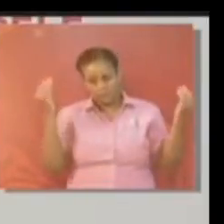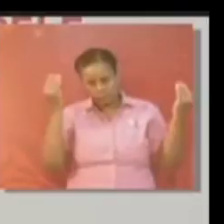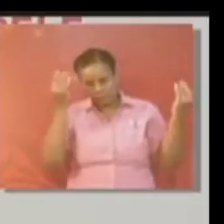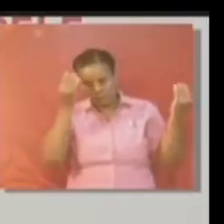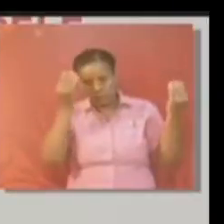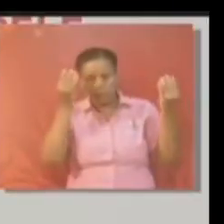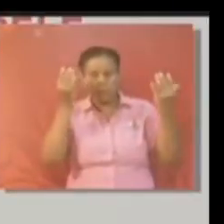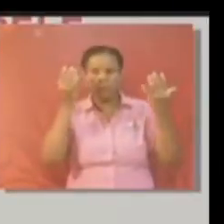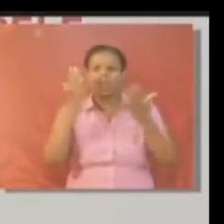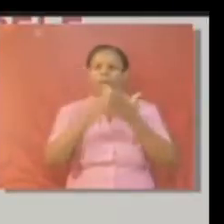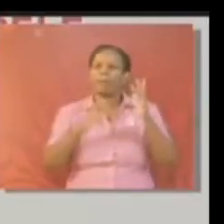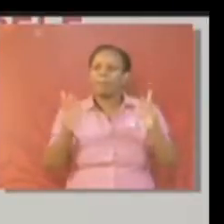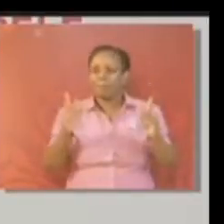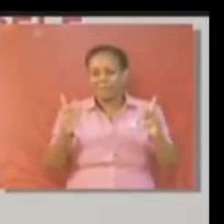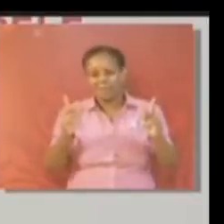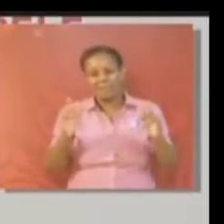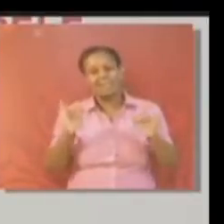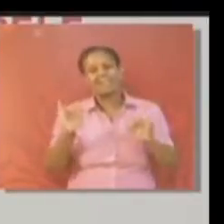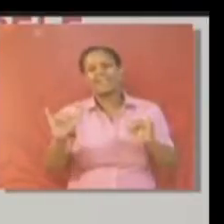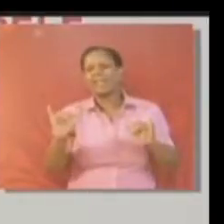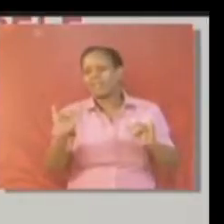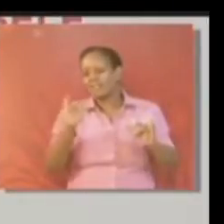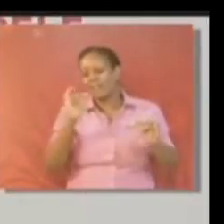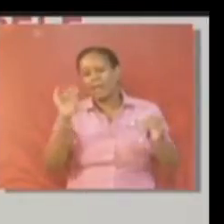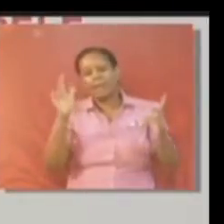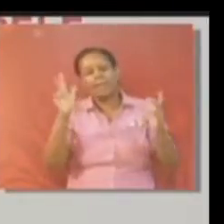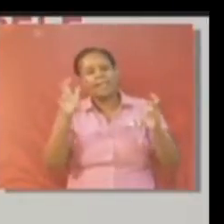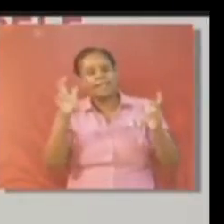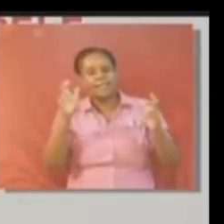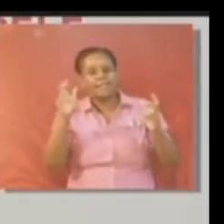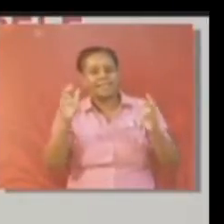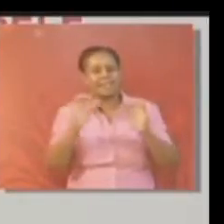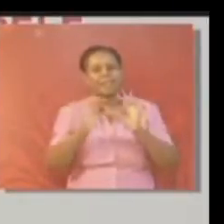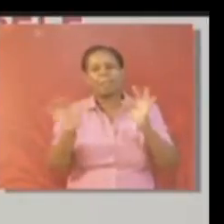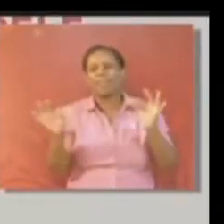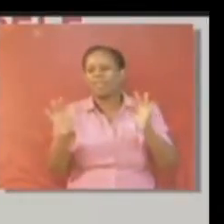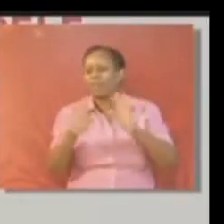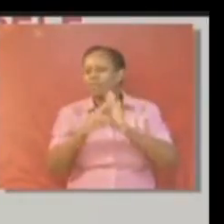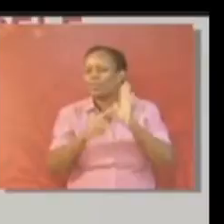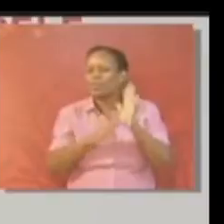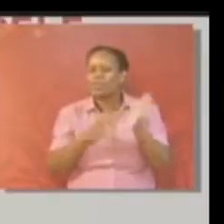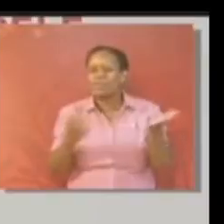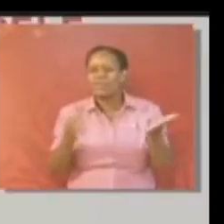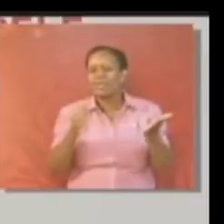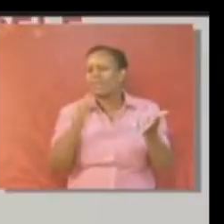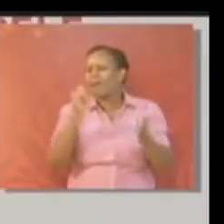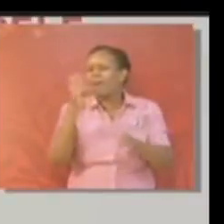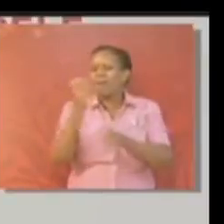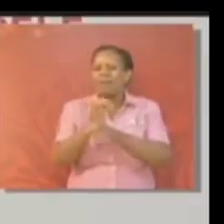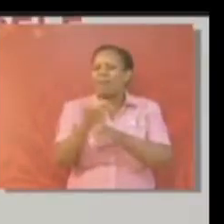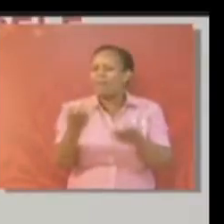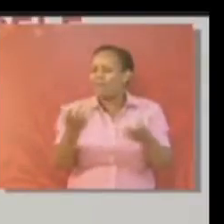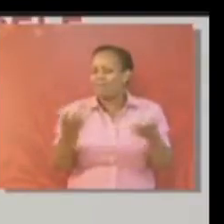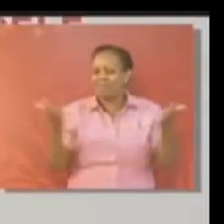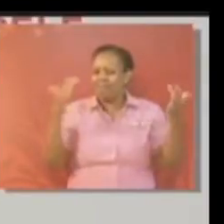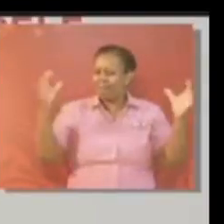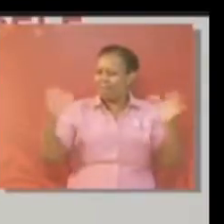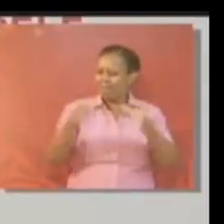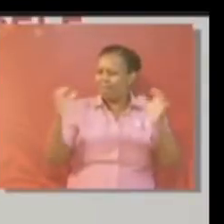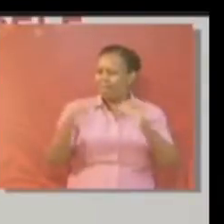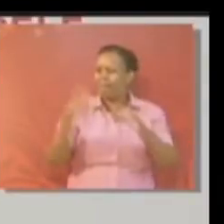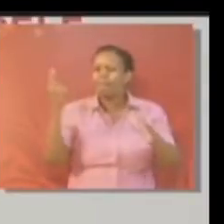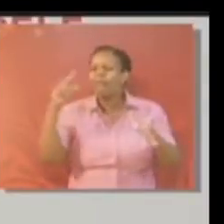still not adhering to the simple advice not to congregate. If we limit